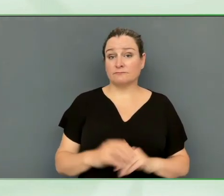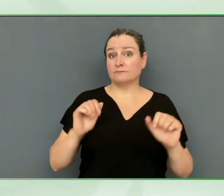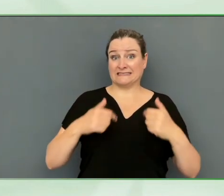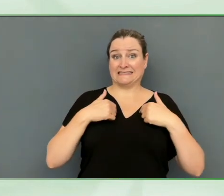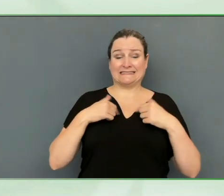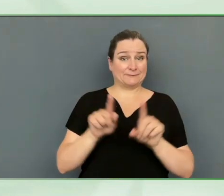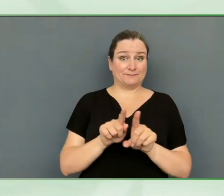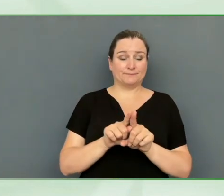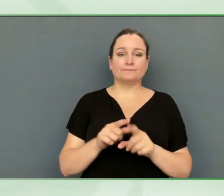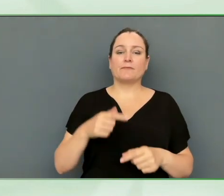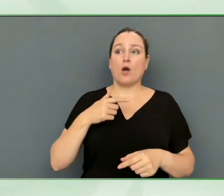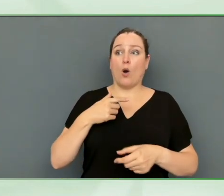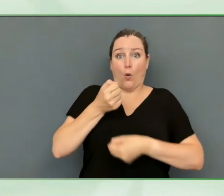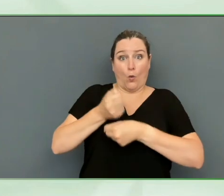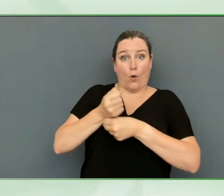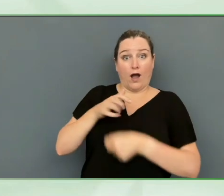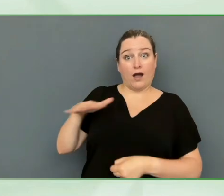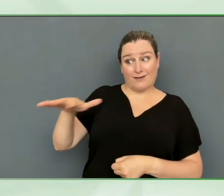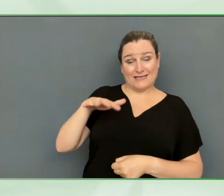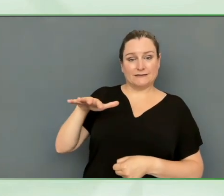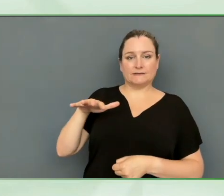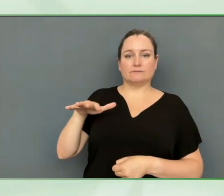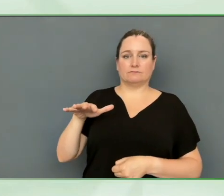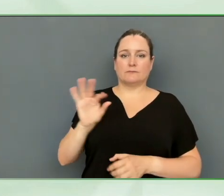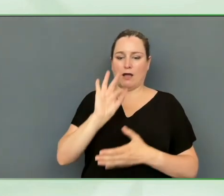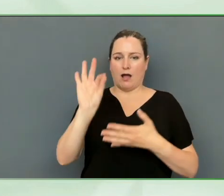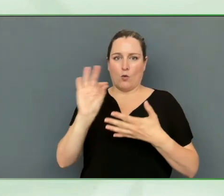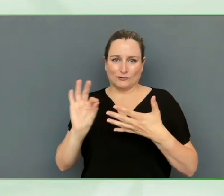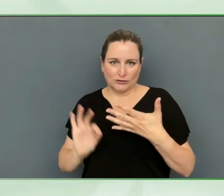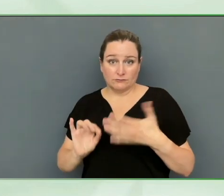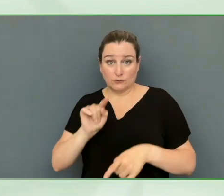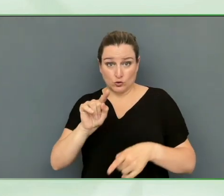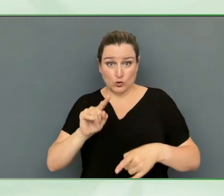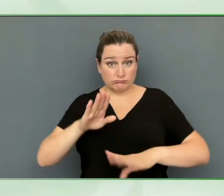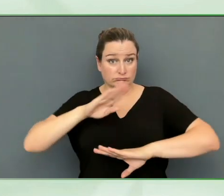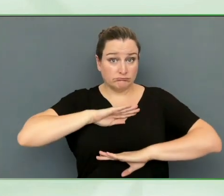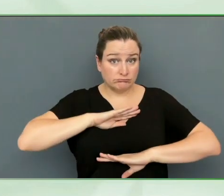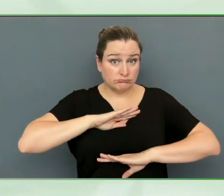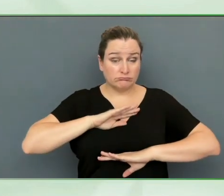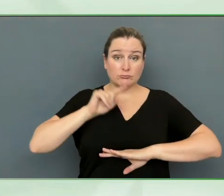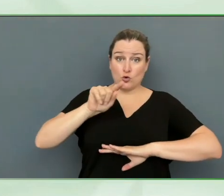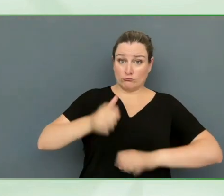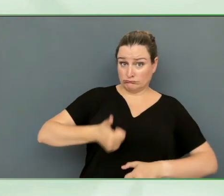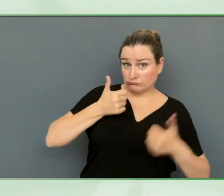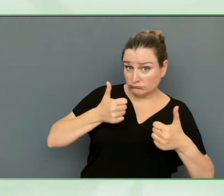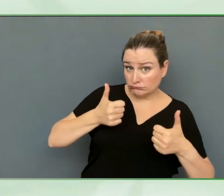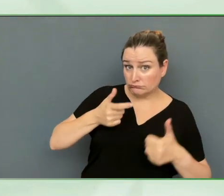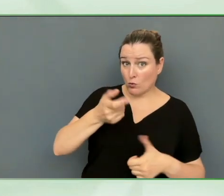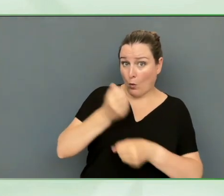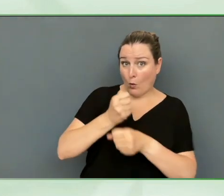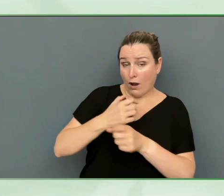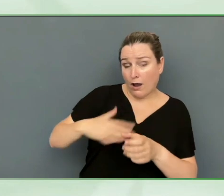satisfaction questionnaire as well. It's government-wide. They ask all sorts of questions. For example, do you feel excluded based on